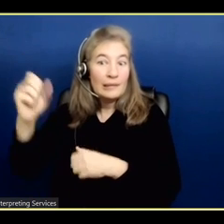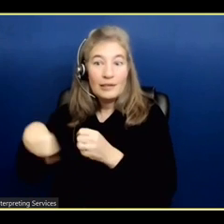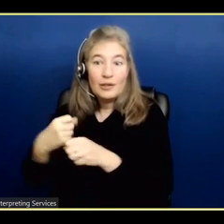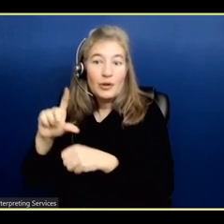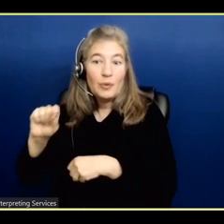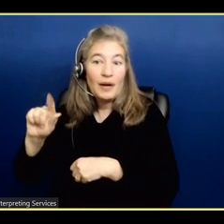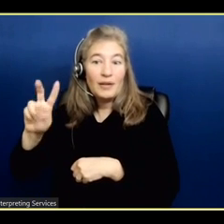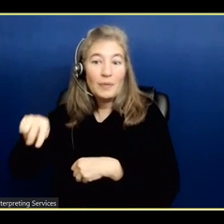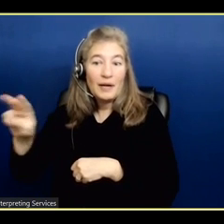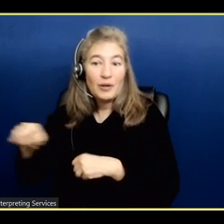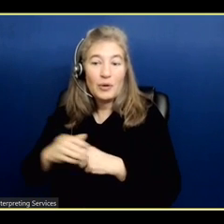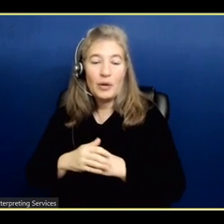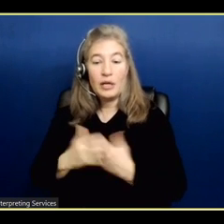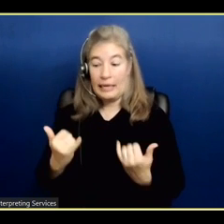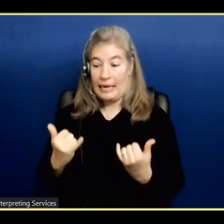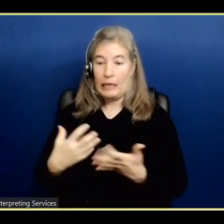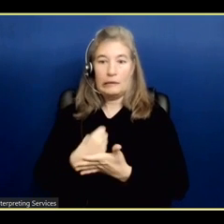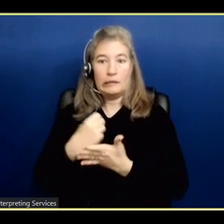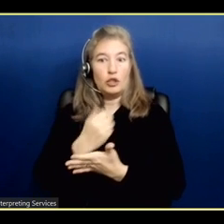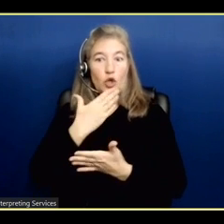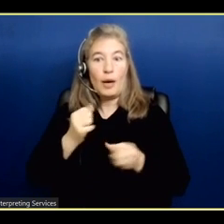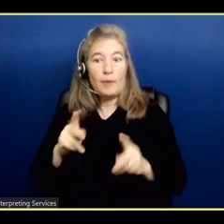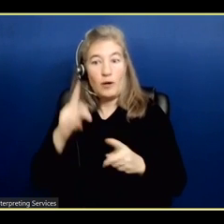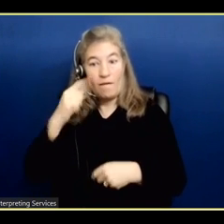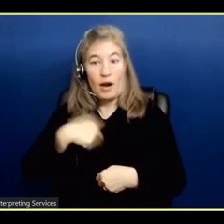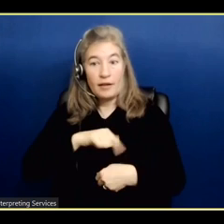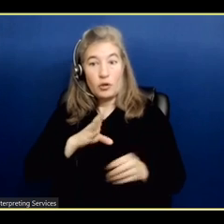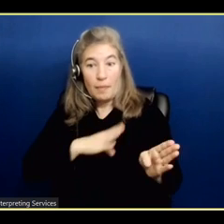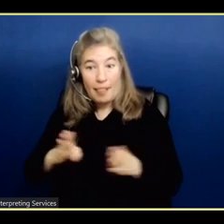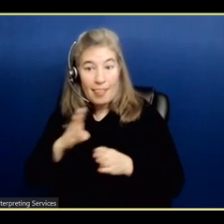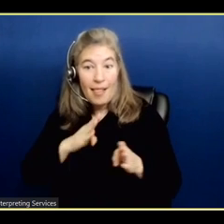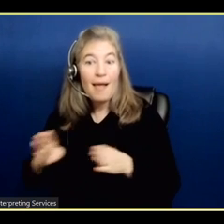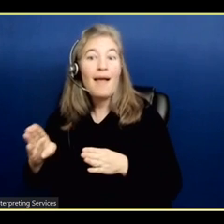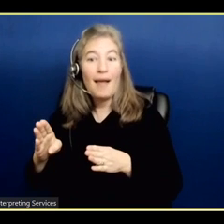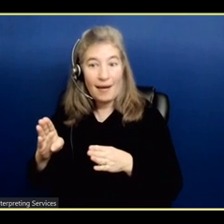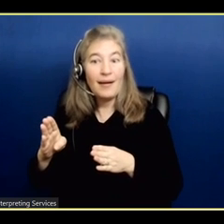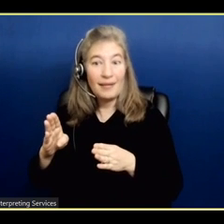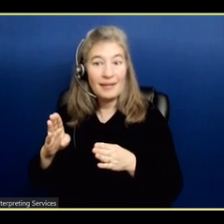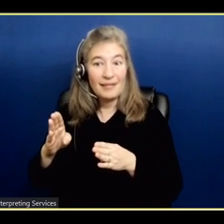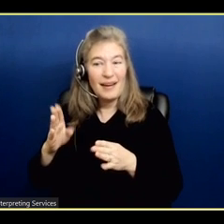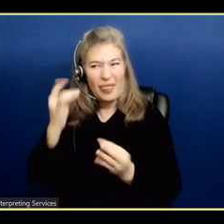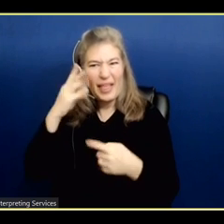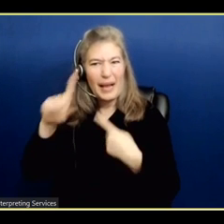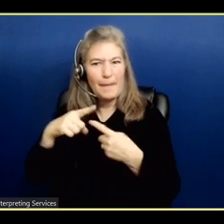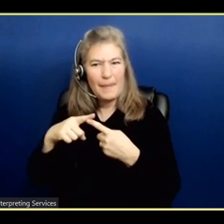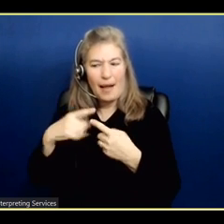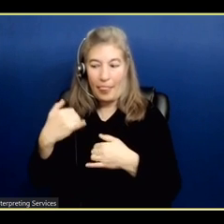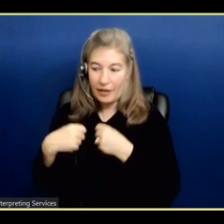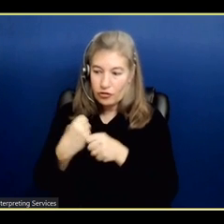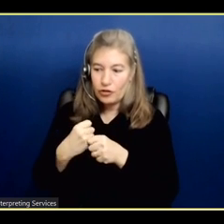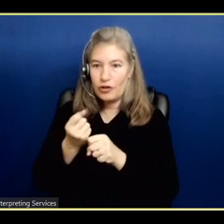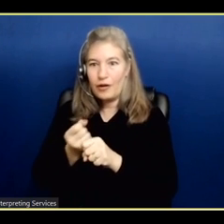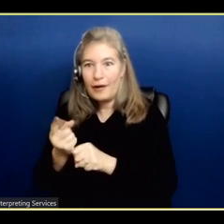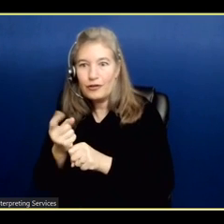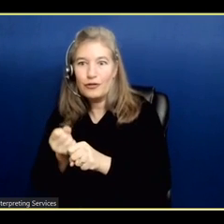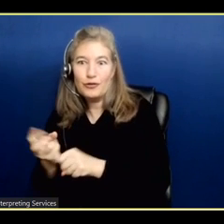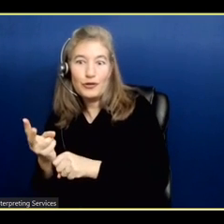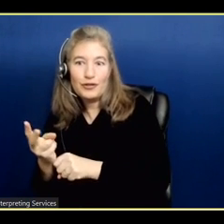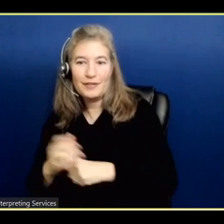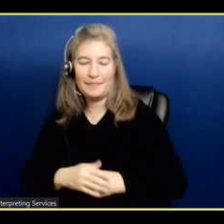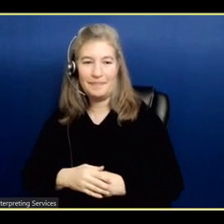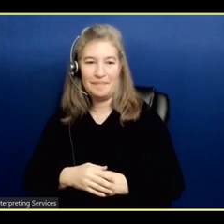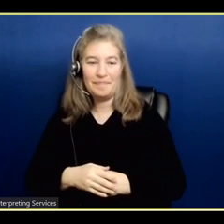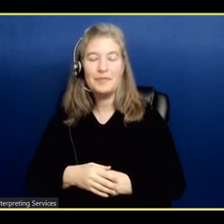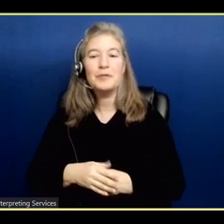us to plan and think about what the landscape may look like over the next several years. So that's all I have. Thank